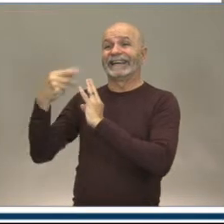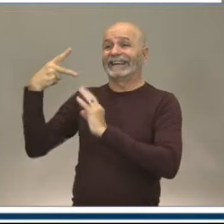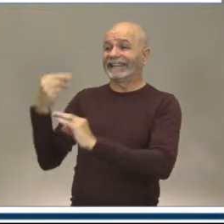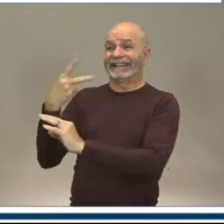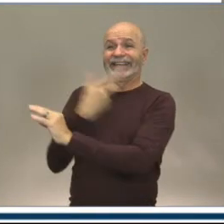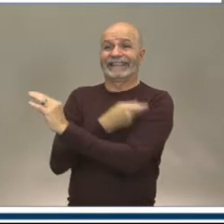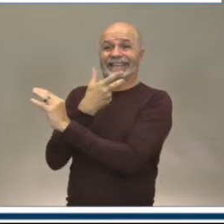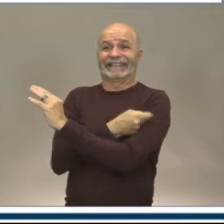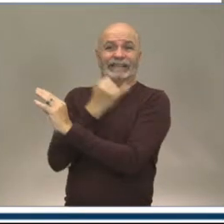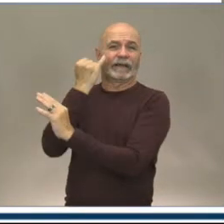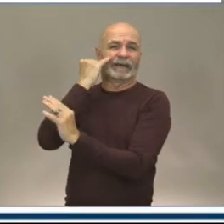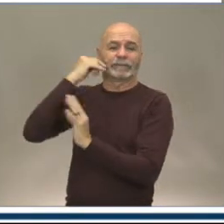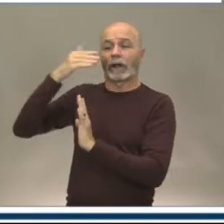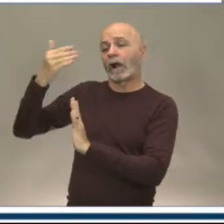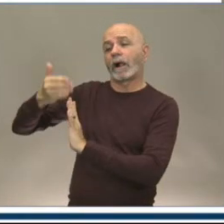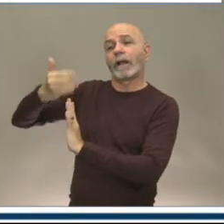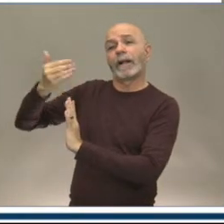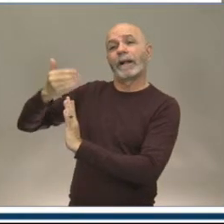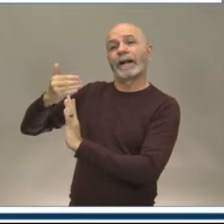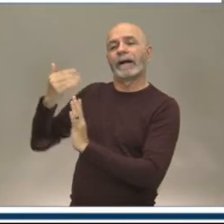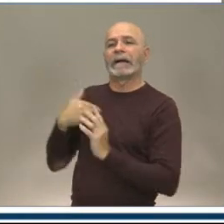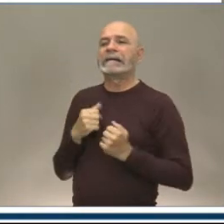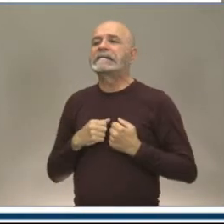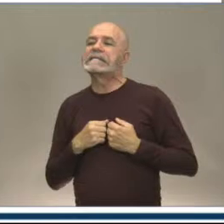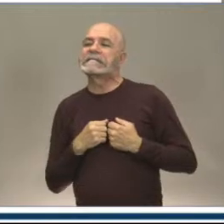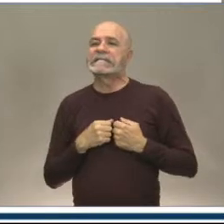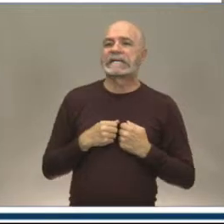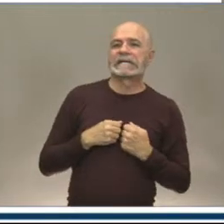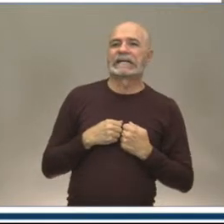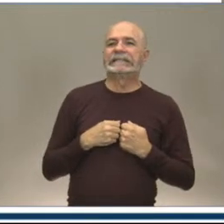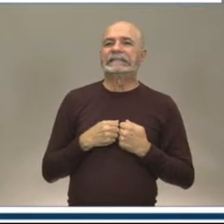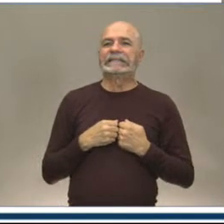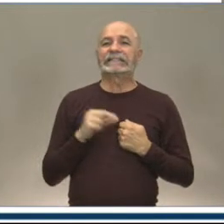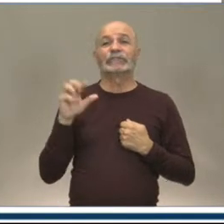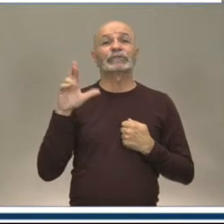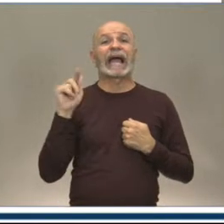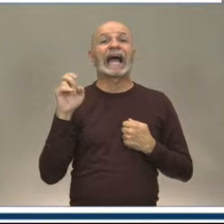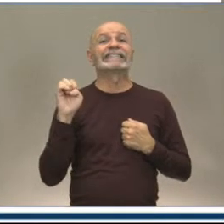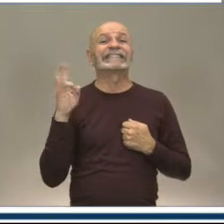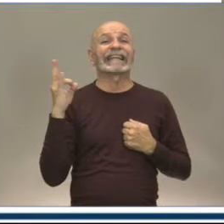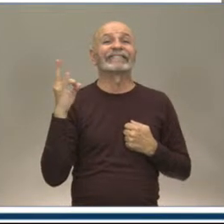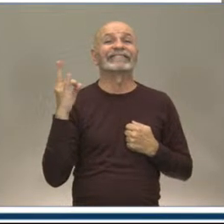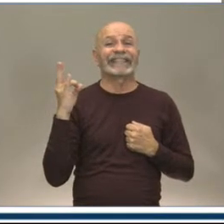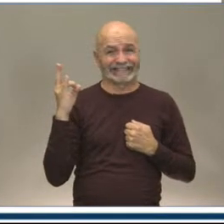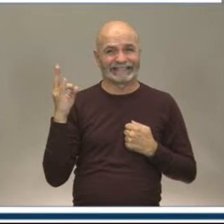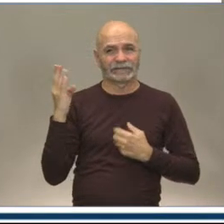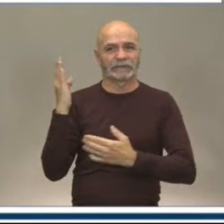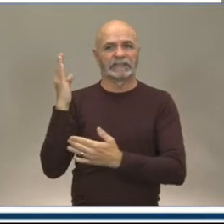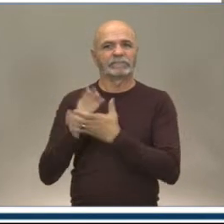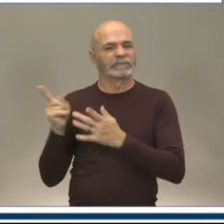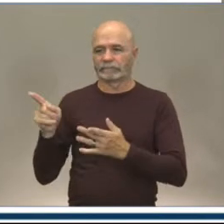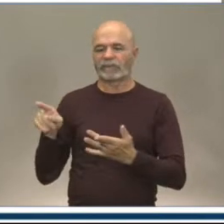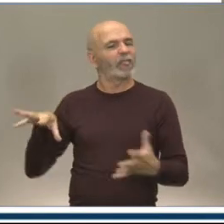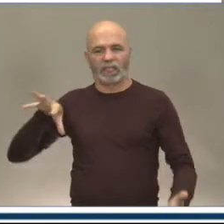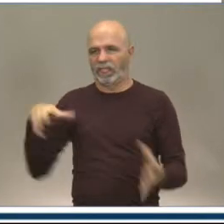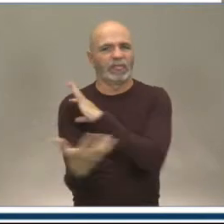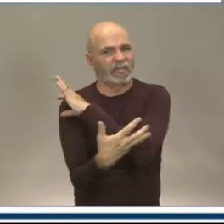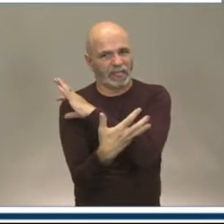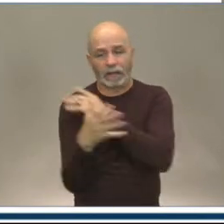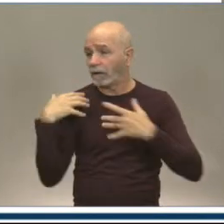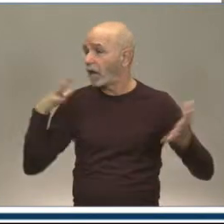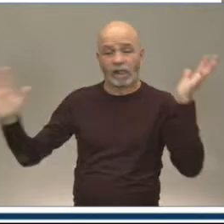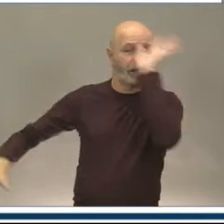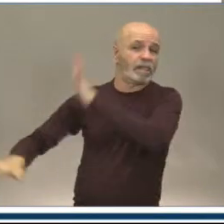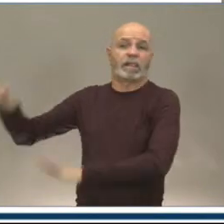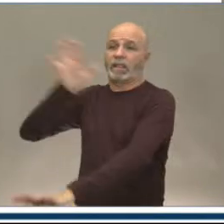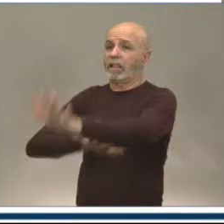7 immunization program, and even that has its substantive challenges of disrupting a school. Doing